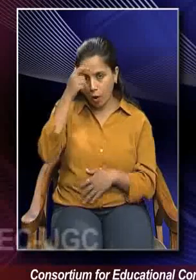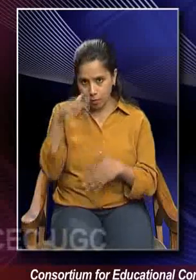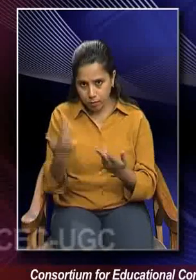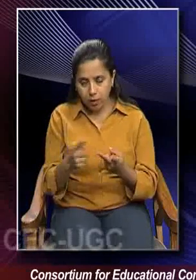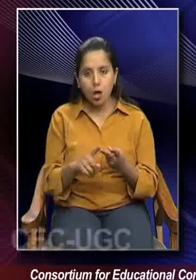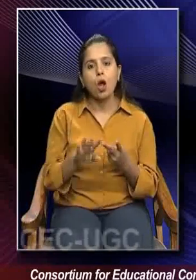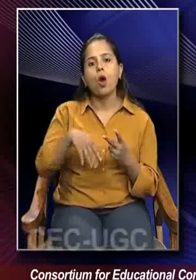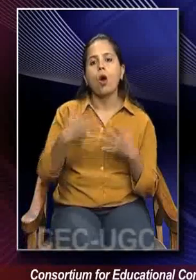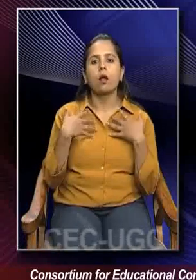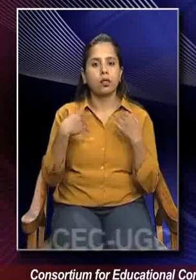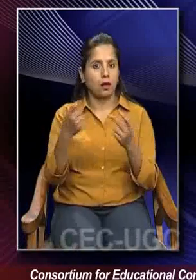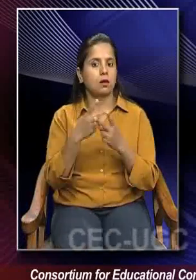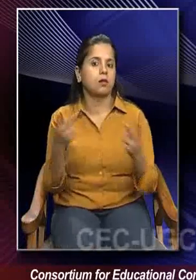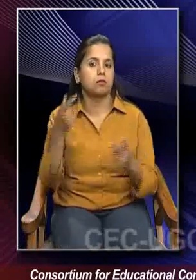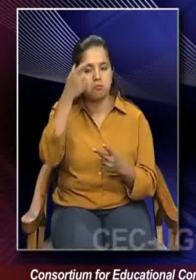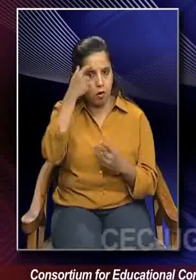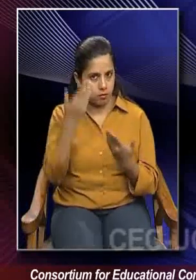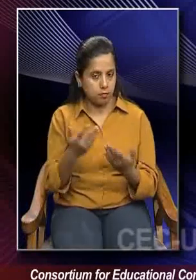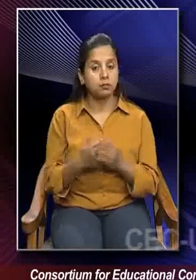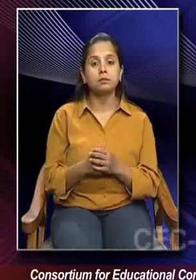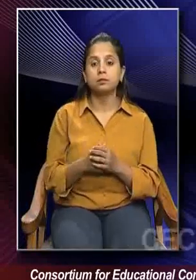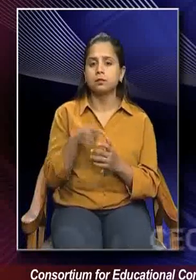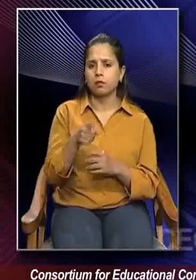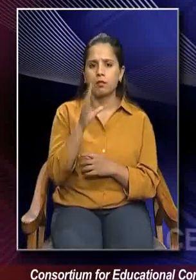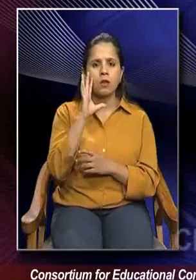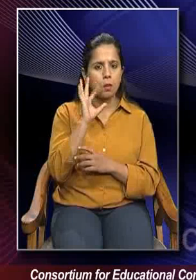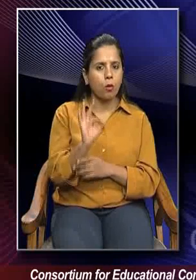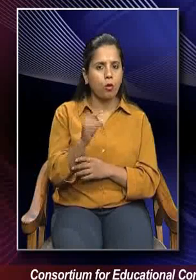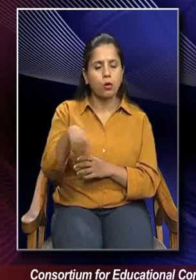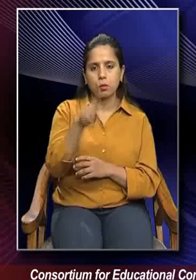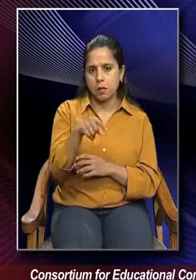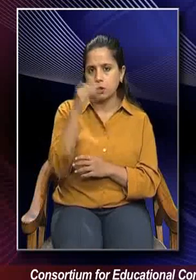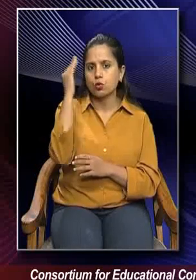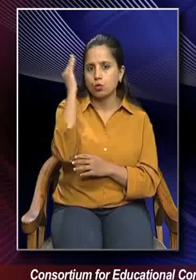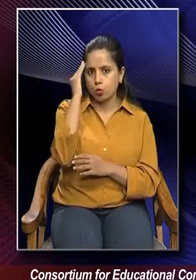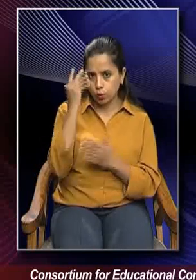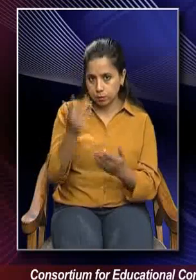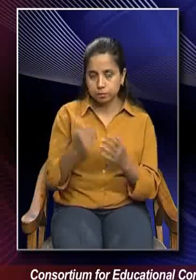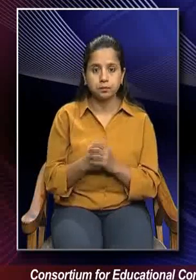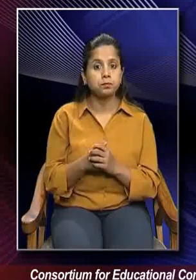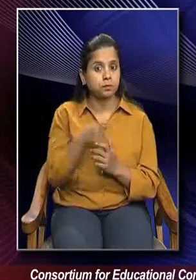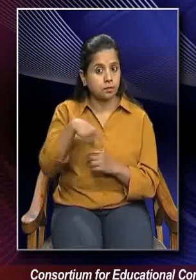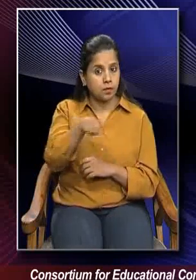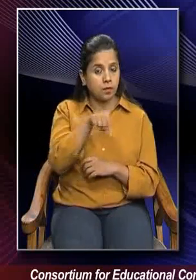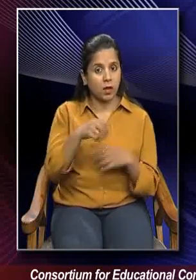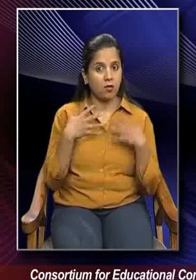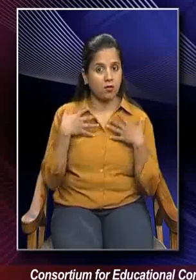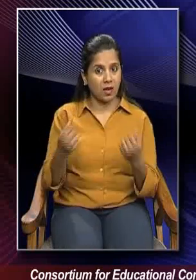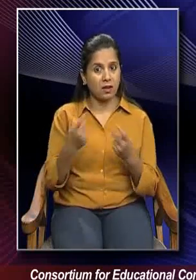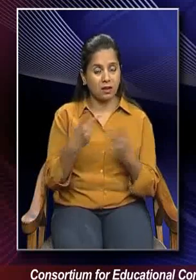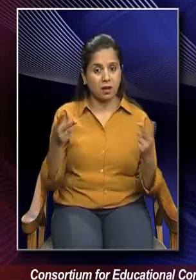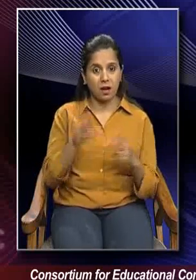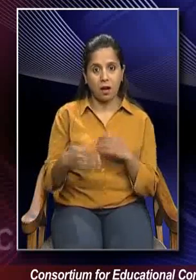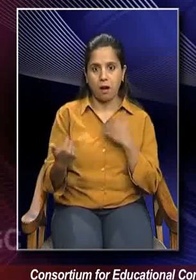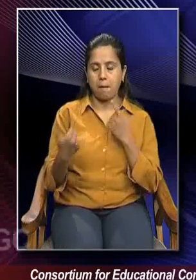and well-being. It is important to note that these physical impact